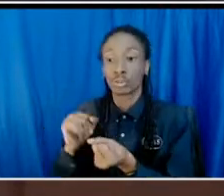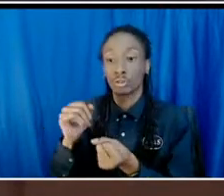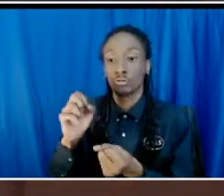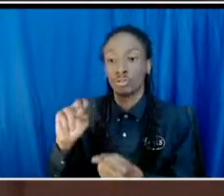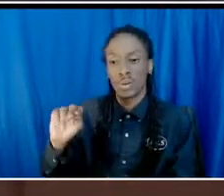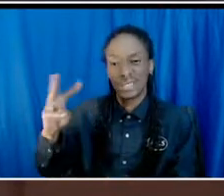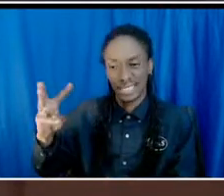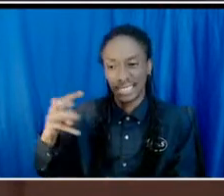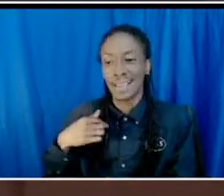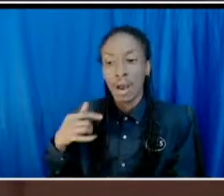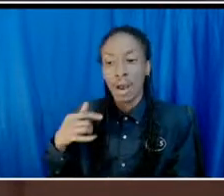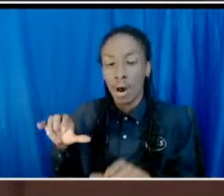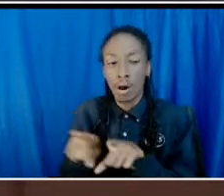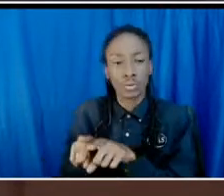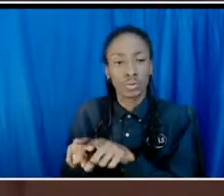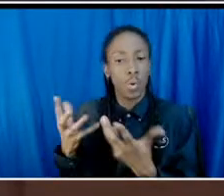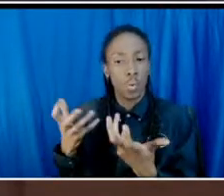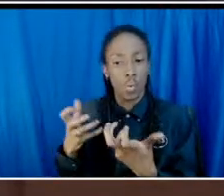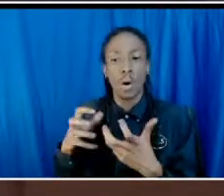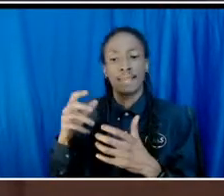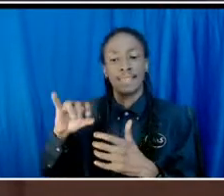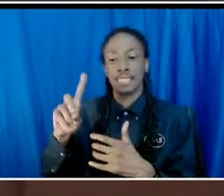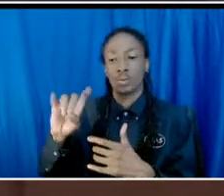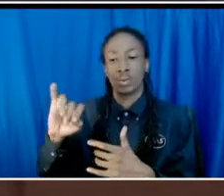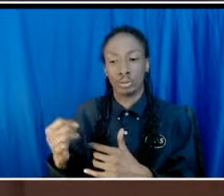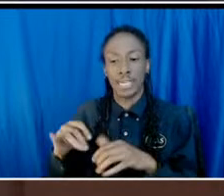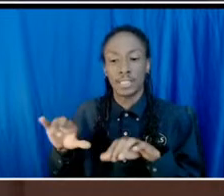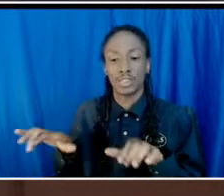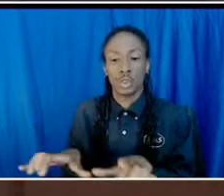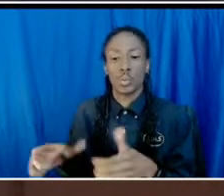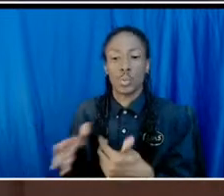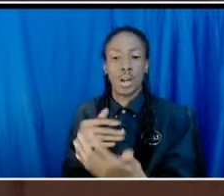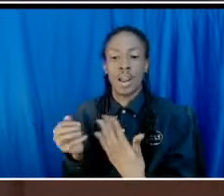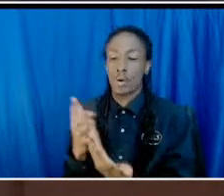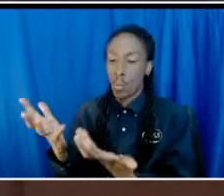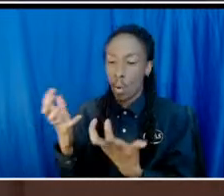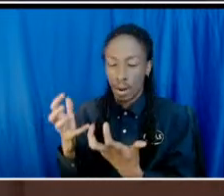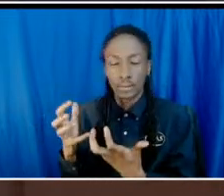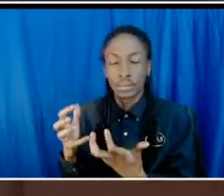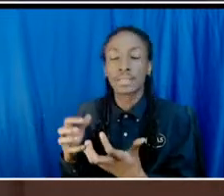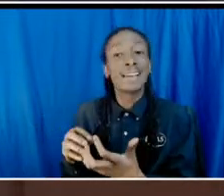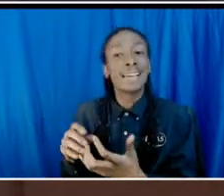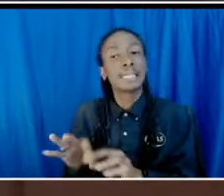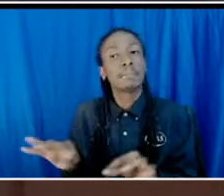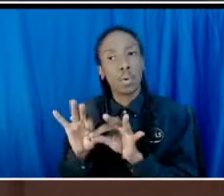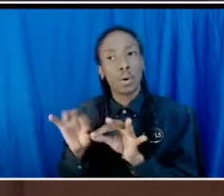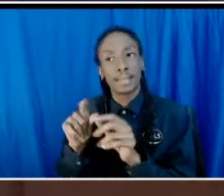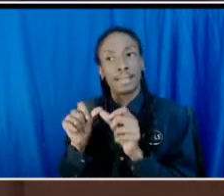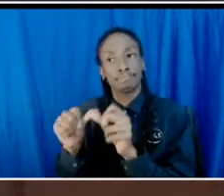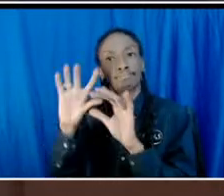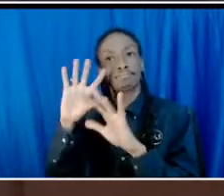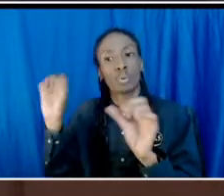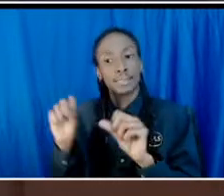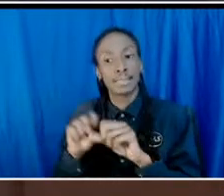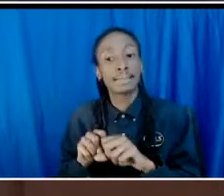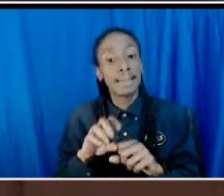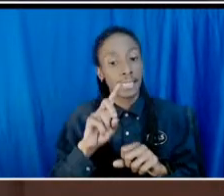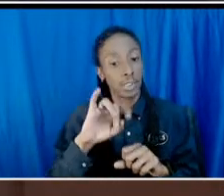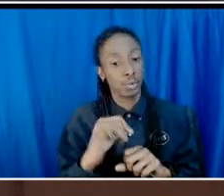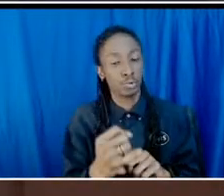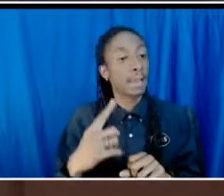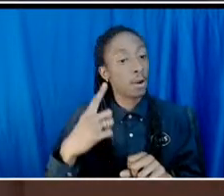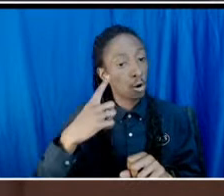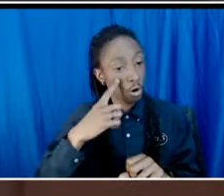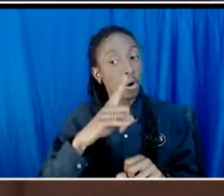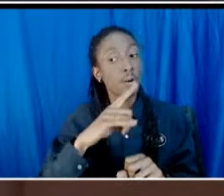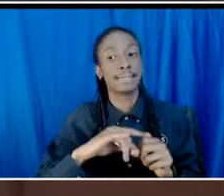he asked, as long as it meant he could stay in power. They made sure Justice Department officials heard his message as they